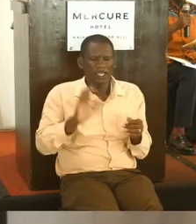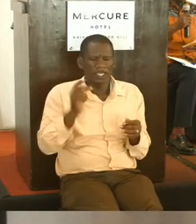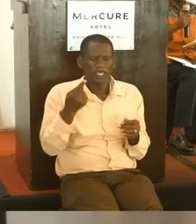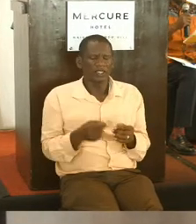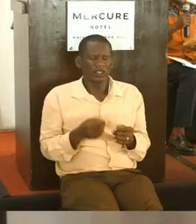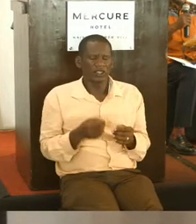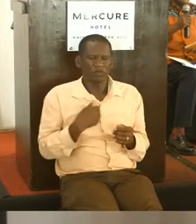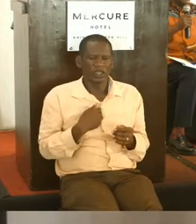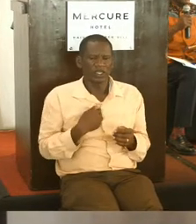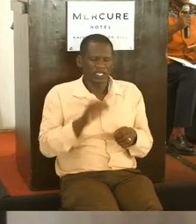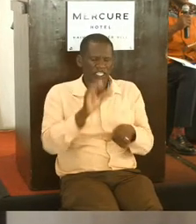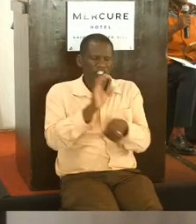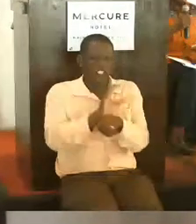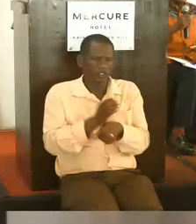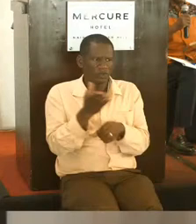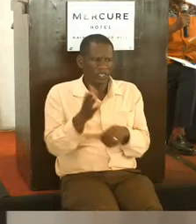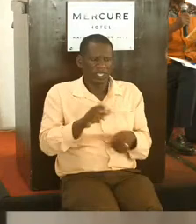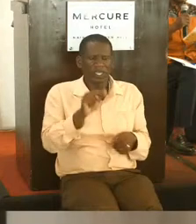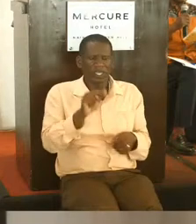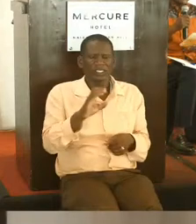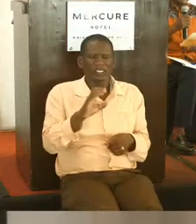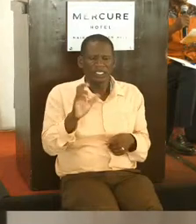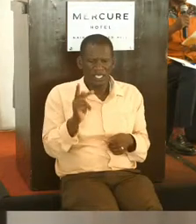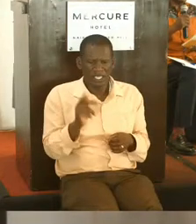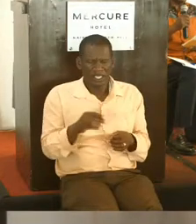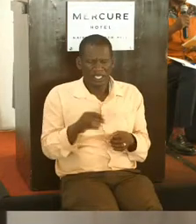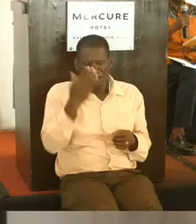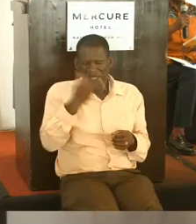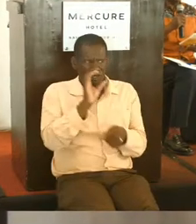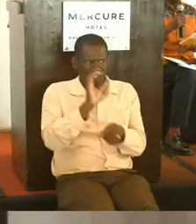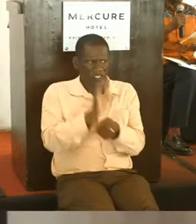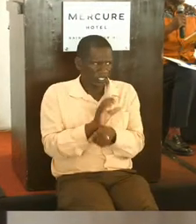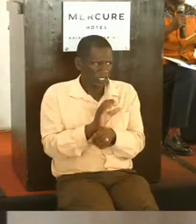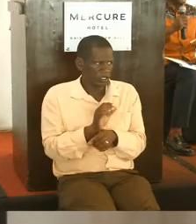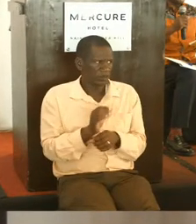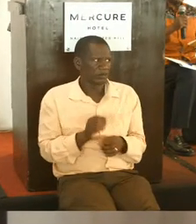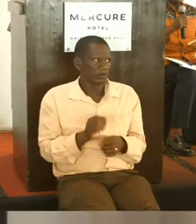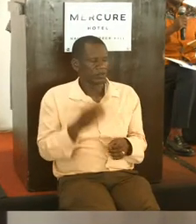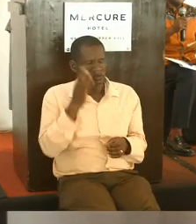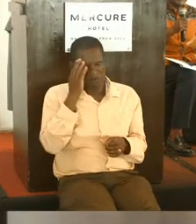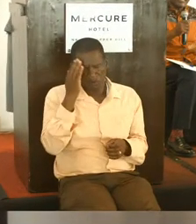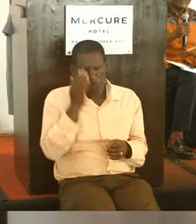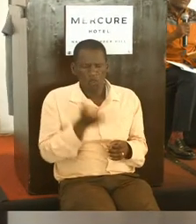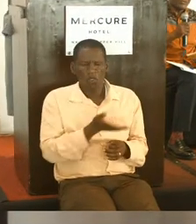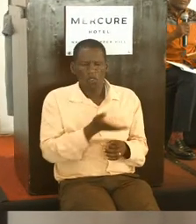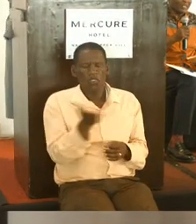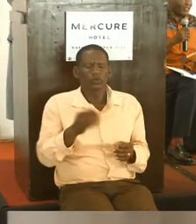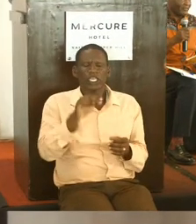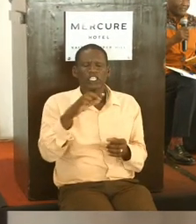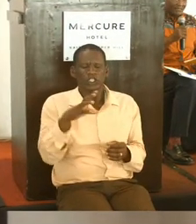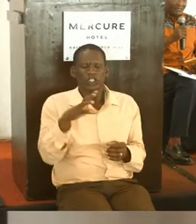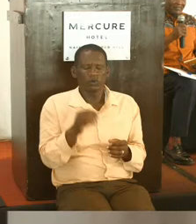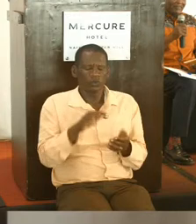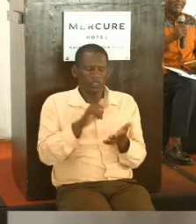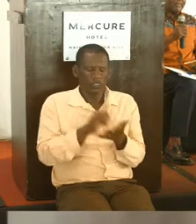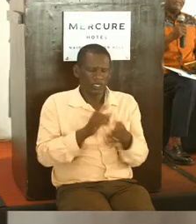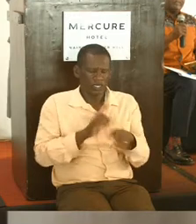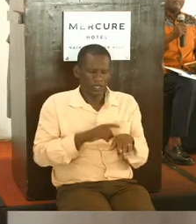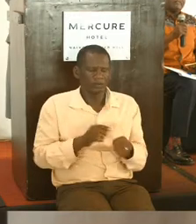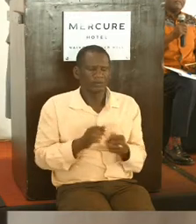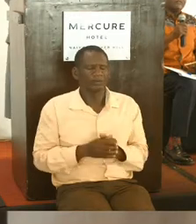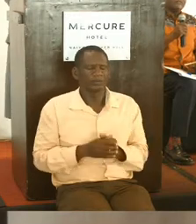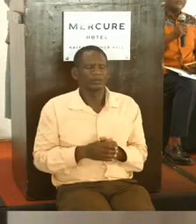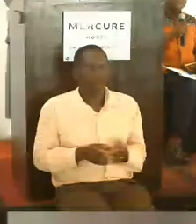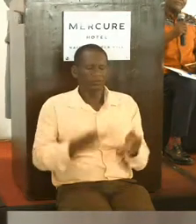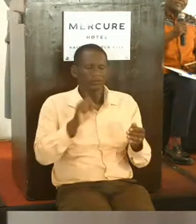you had the churches ncck Catholic Church you know those who are the ngos at that time